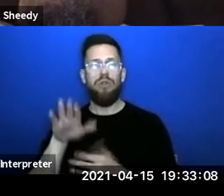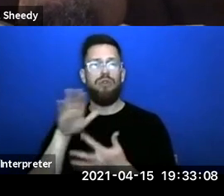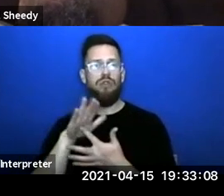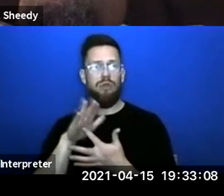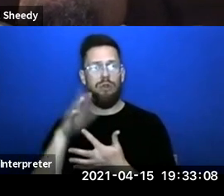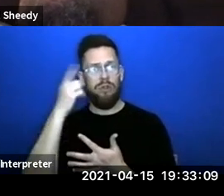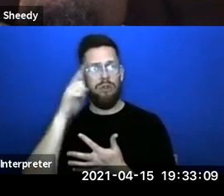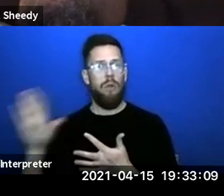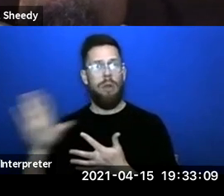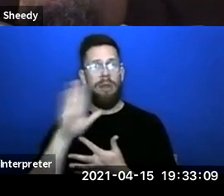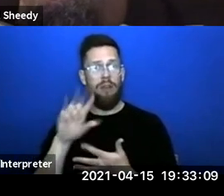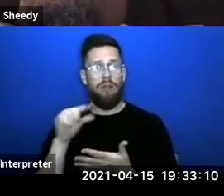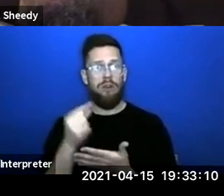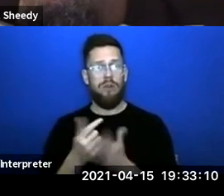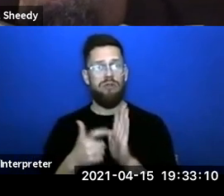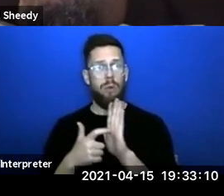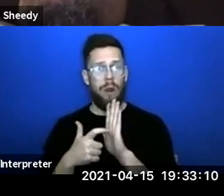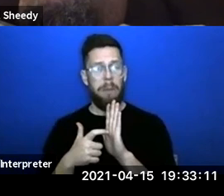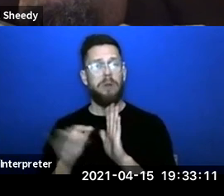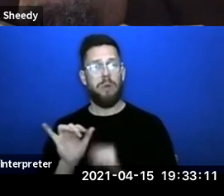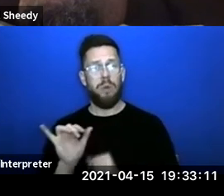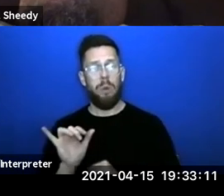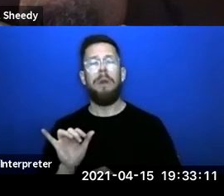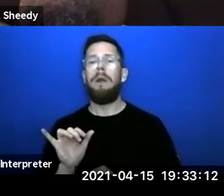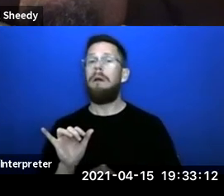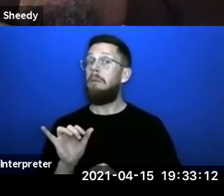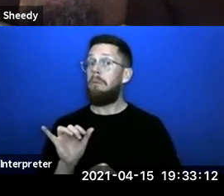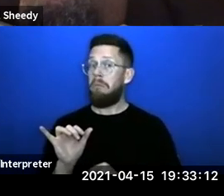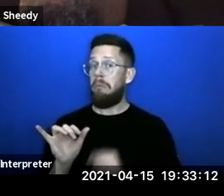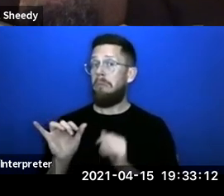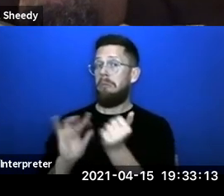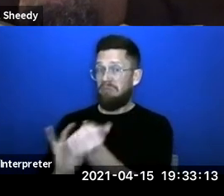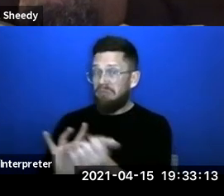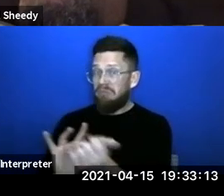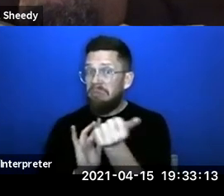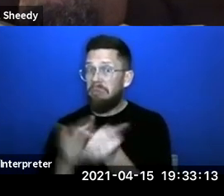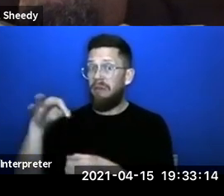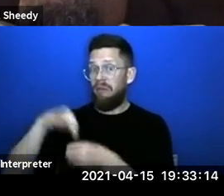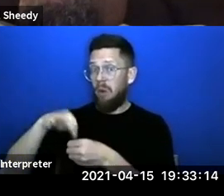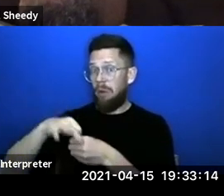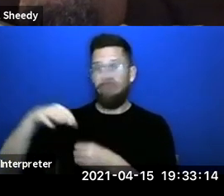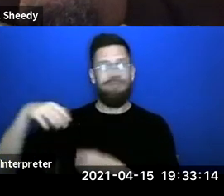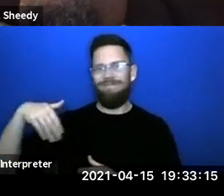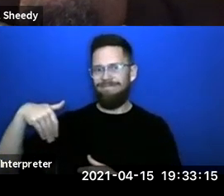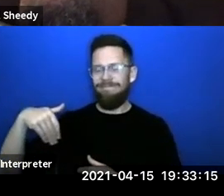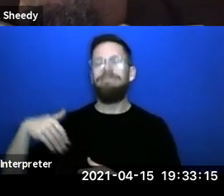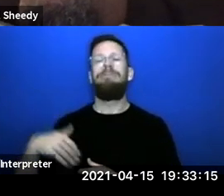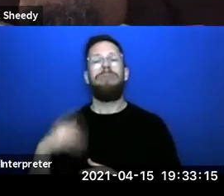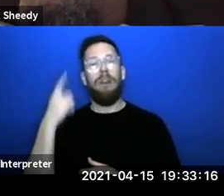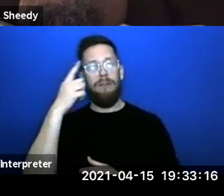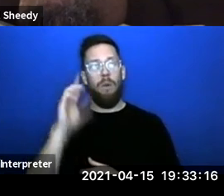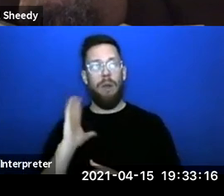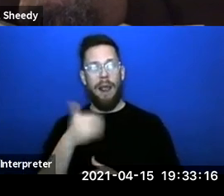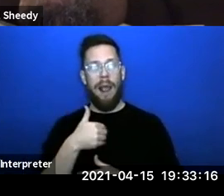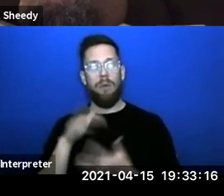graduation requirement as well. So they're looking into that. They have not voted on it yet, but for our juniors that have not